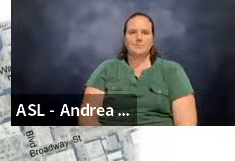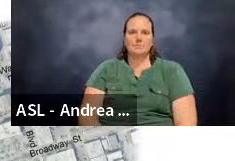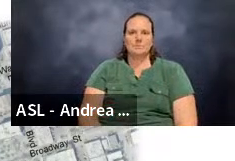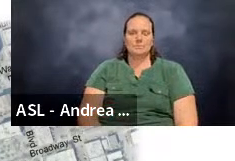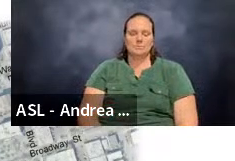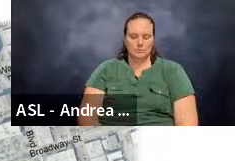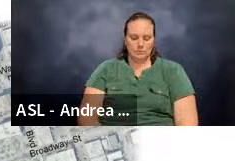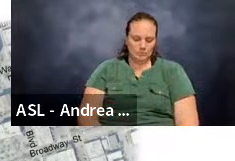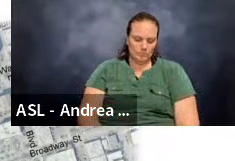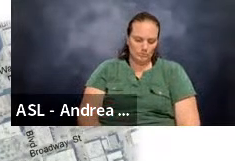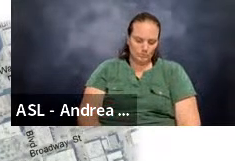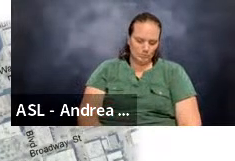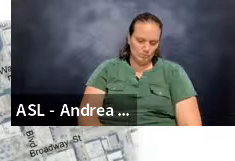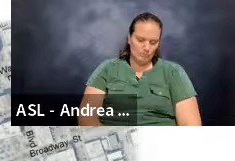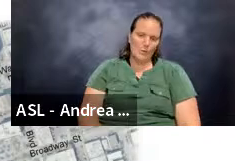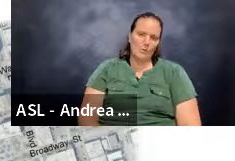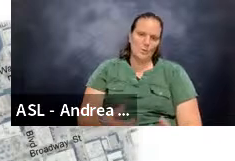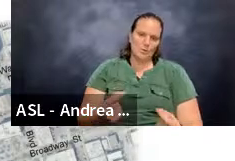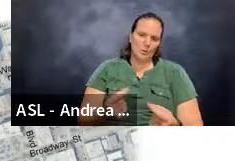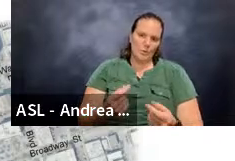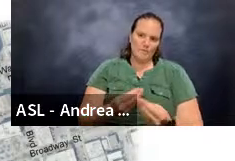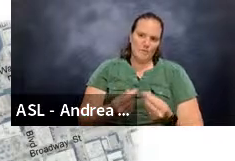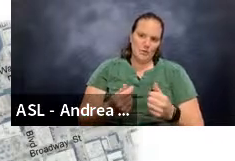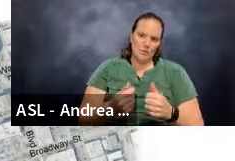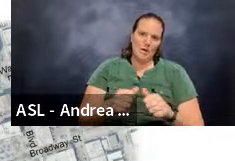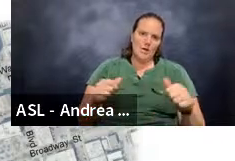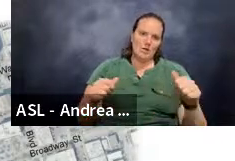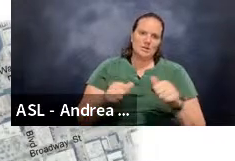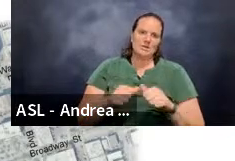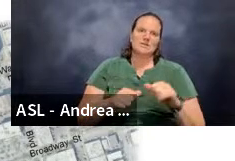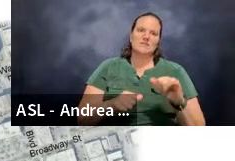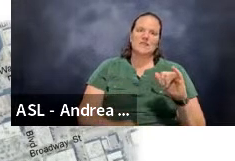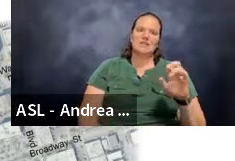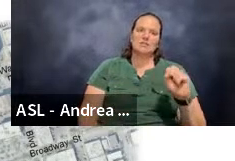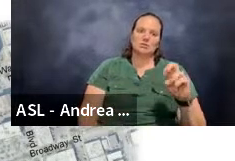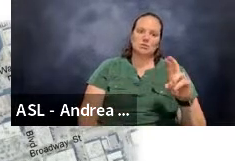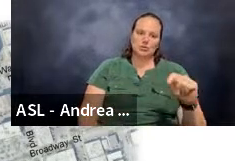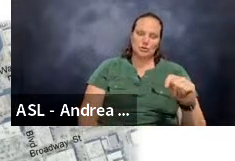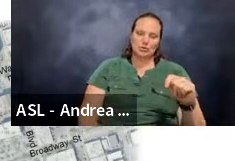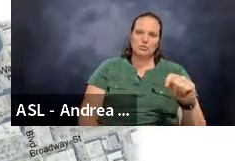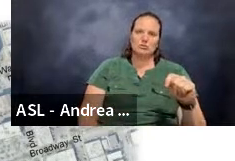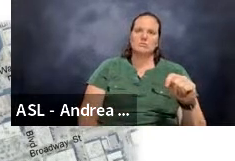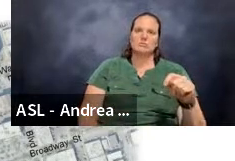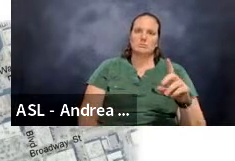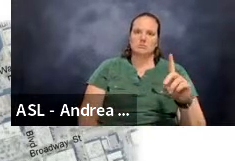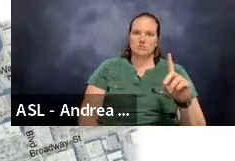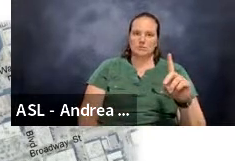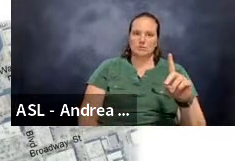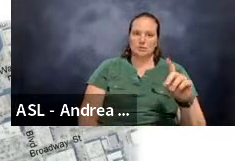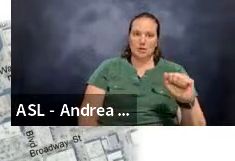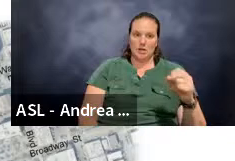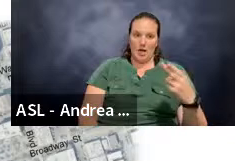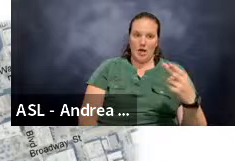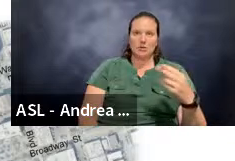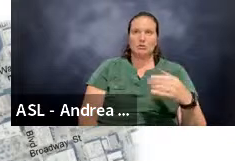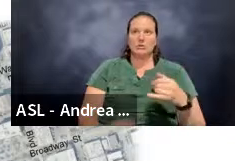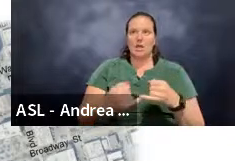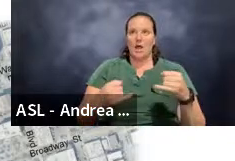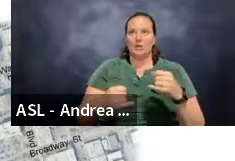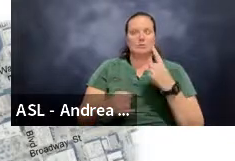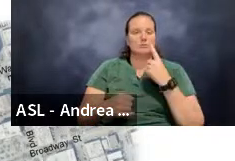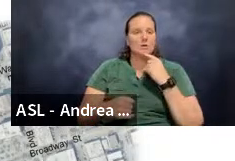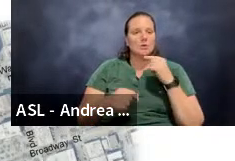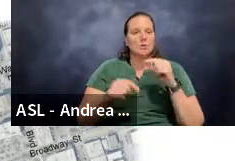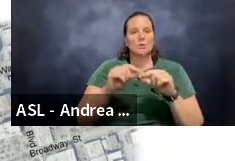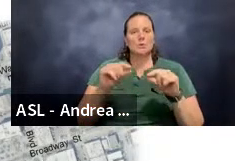few areas is we did some inserts. That's those red dashed lines there. So in the roll plot, you'll see these inserts. And what